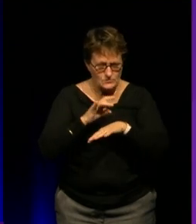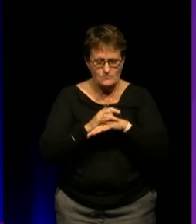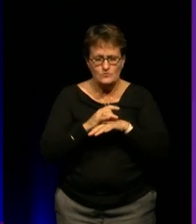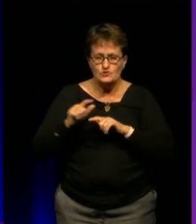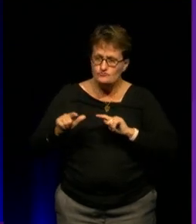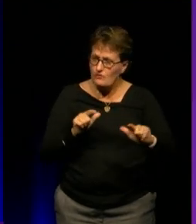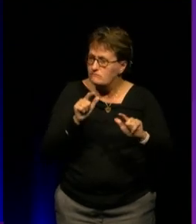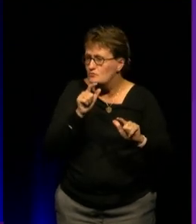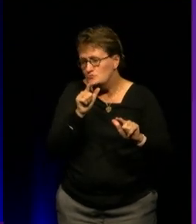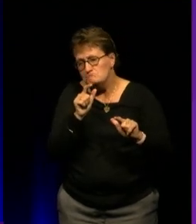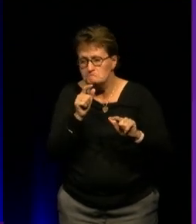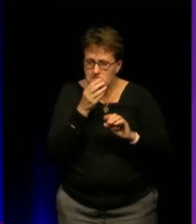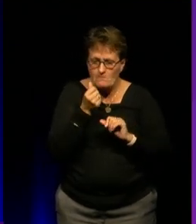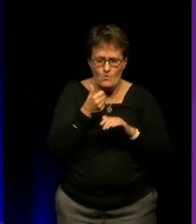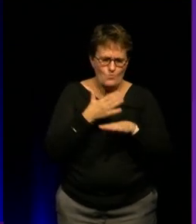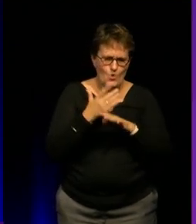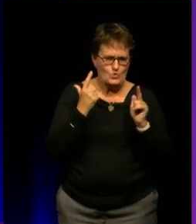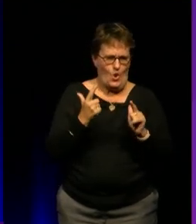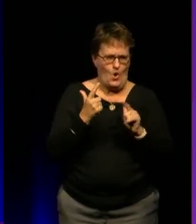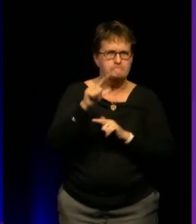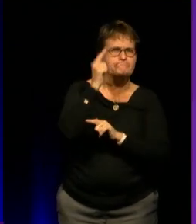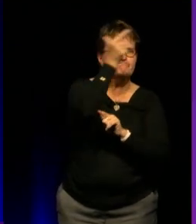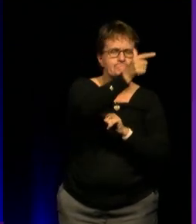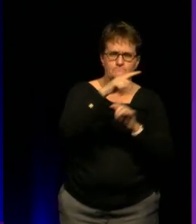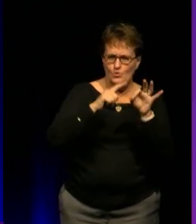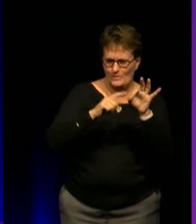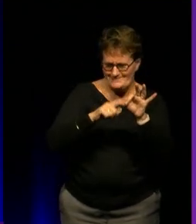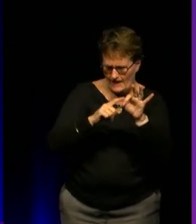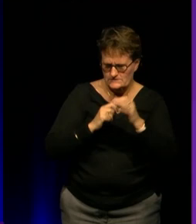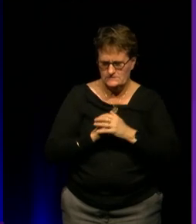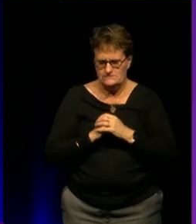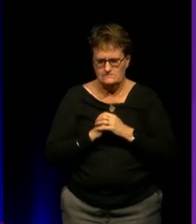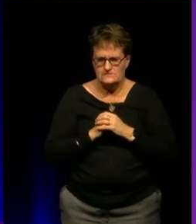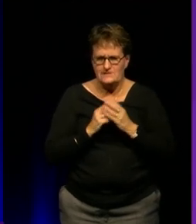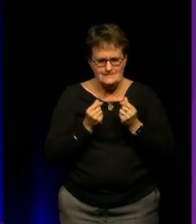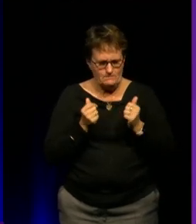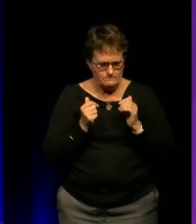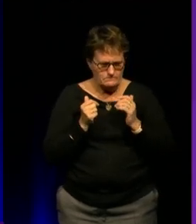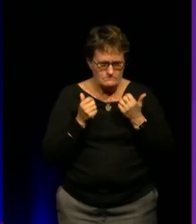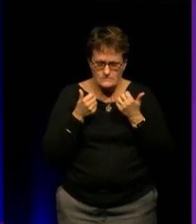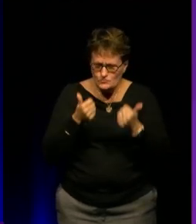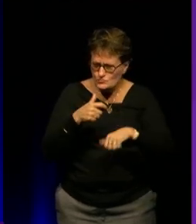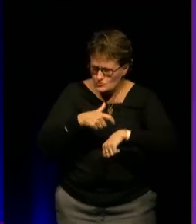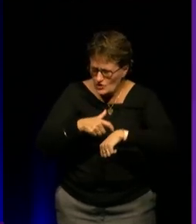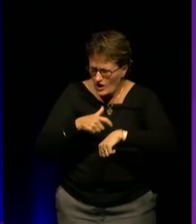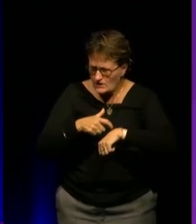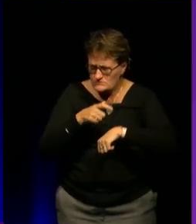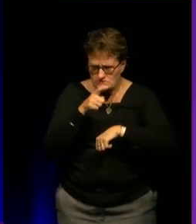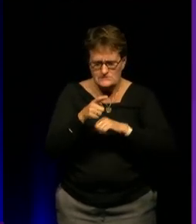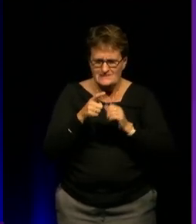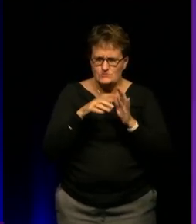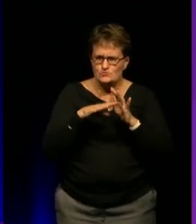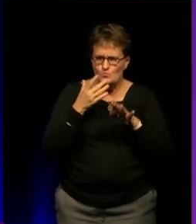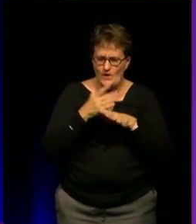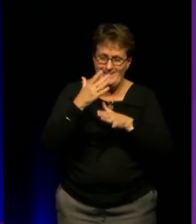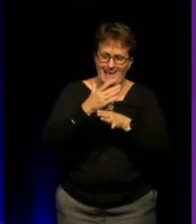in remote and regional Queensland, including some really terrific time in Indigenous communities,